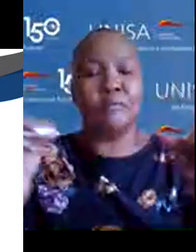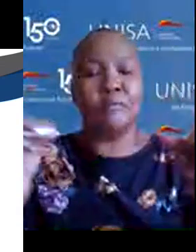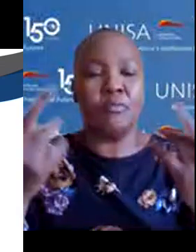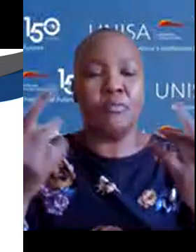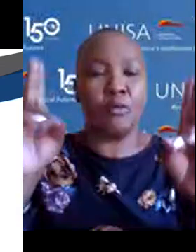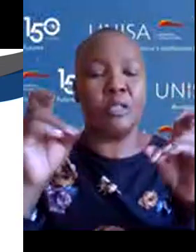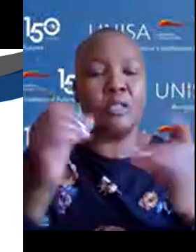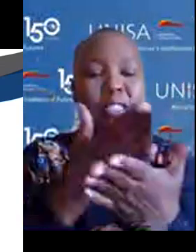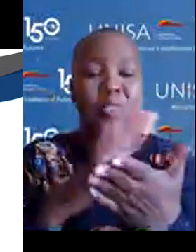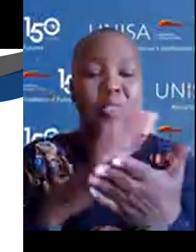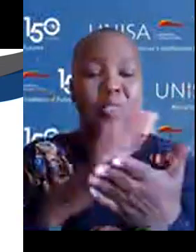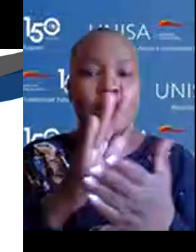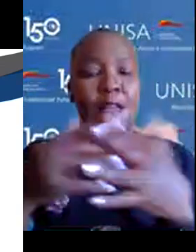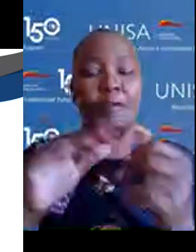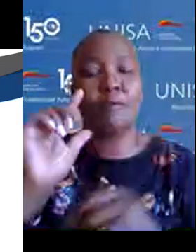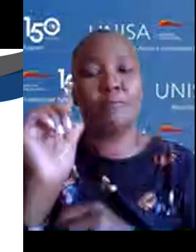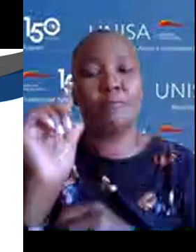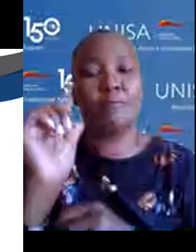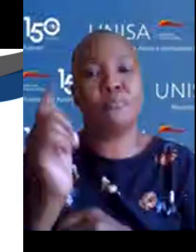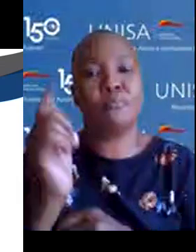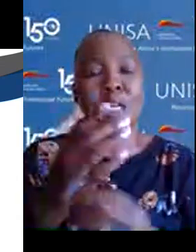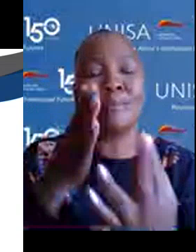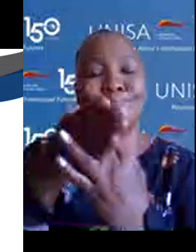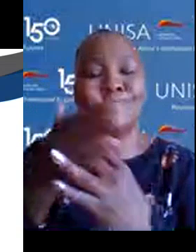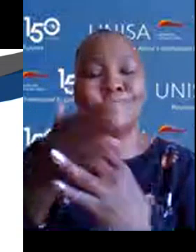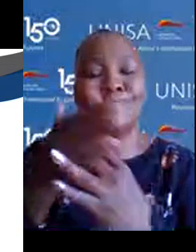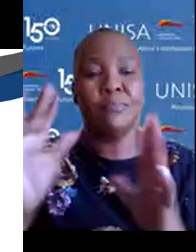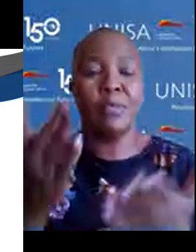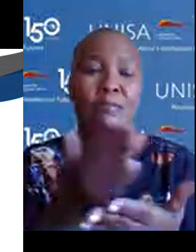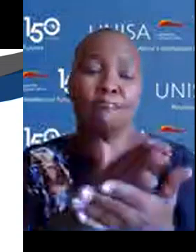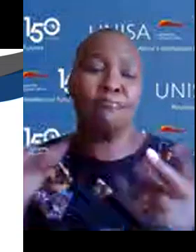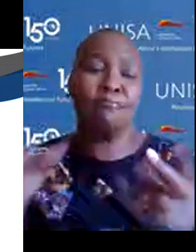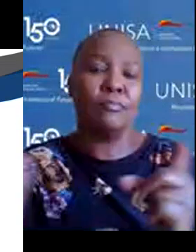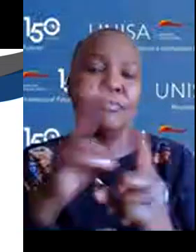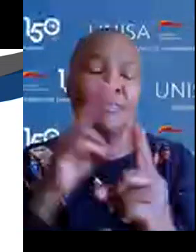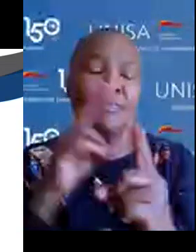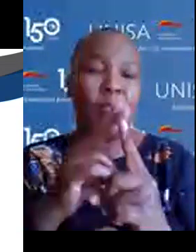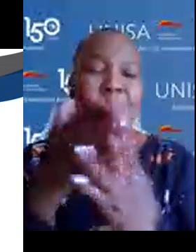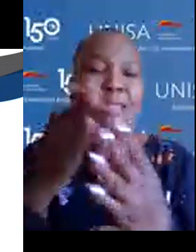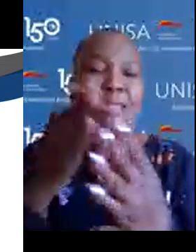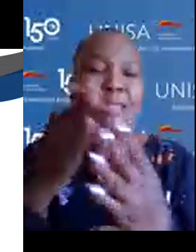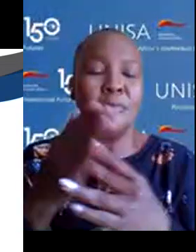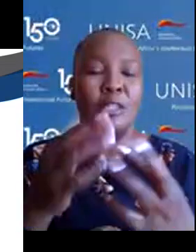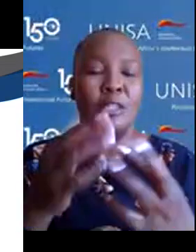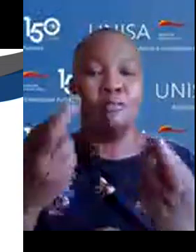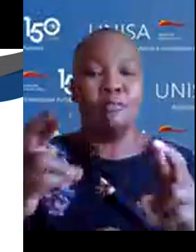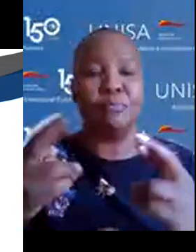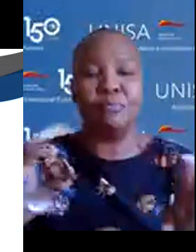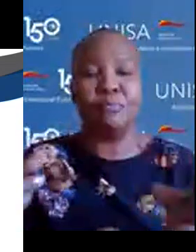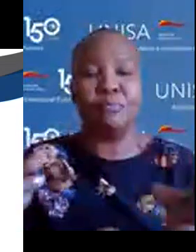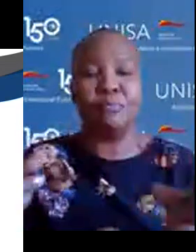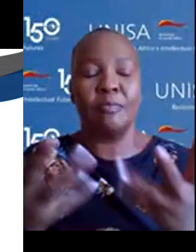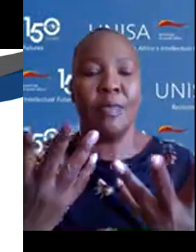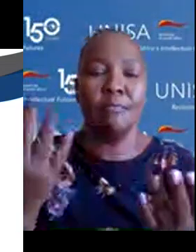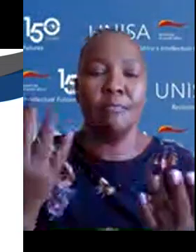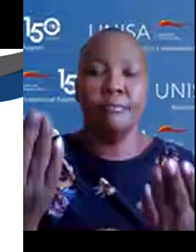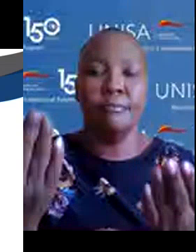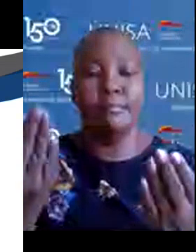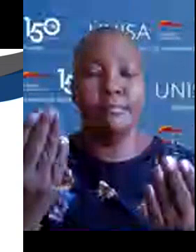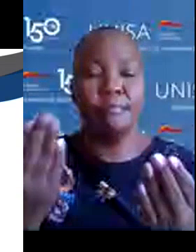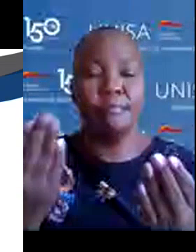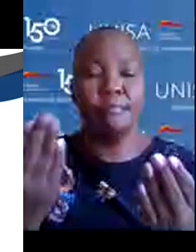can access it. Then we'll also have a look at some of the accessibility tools, the immersive